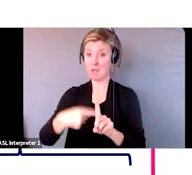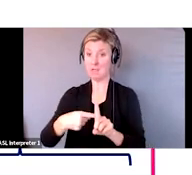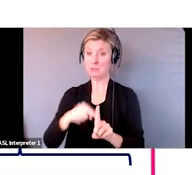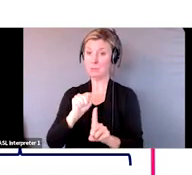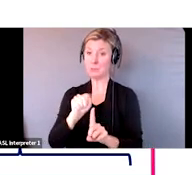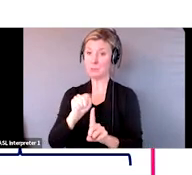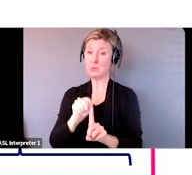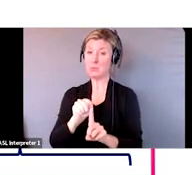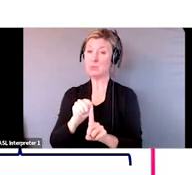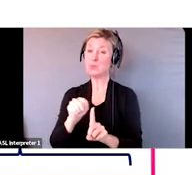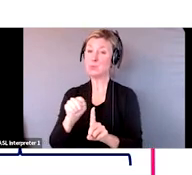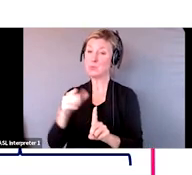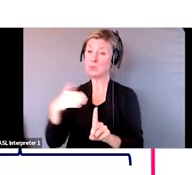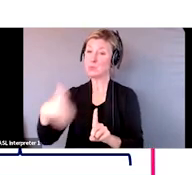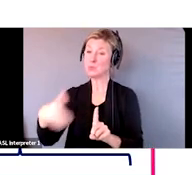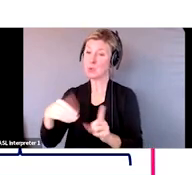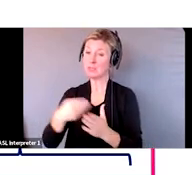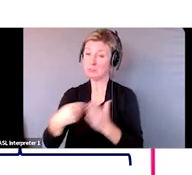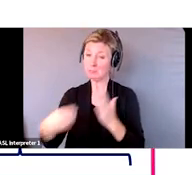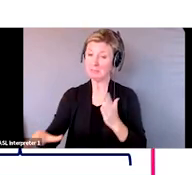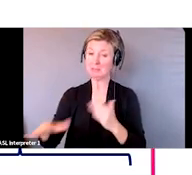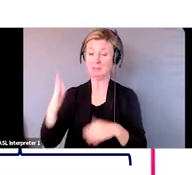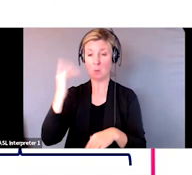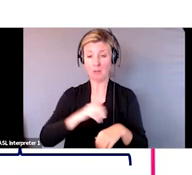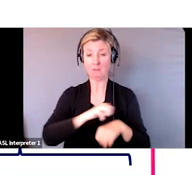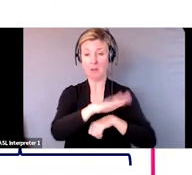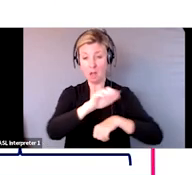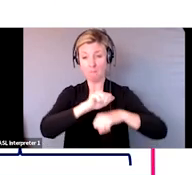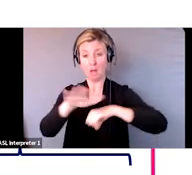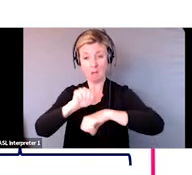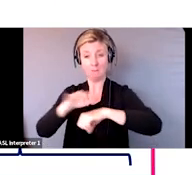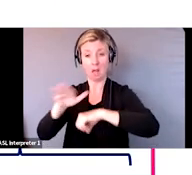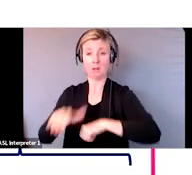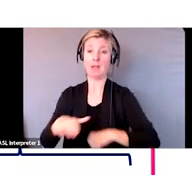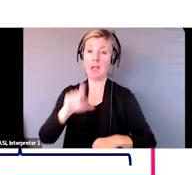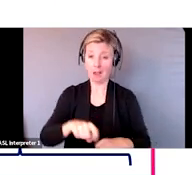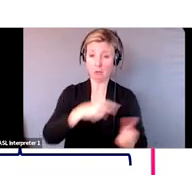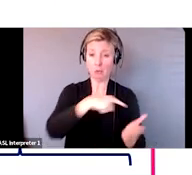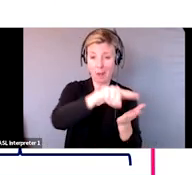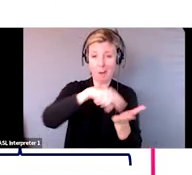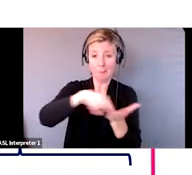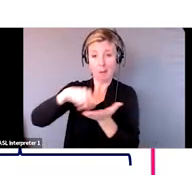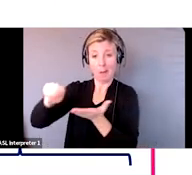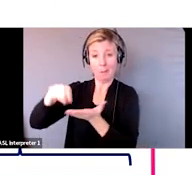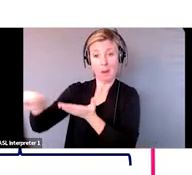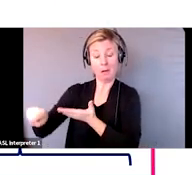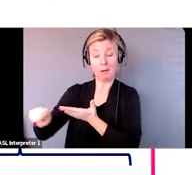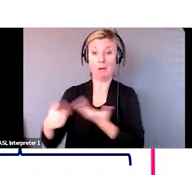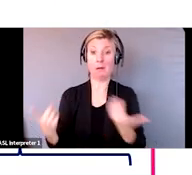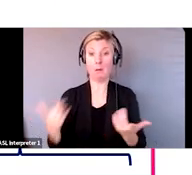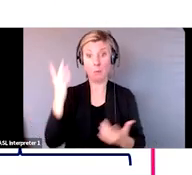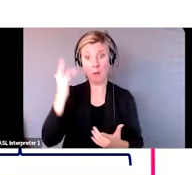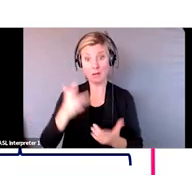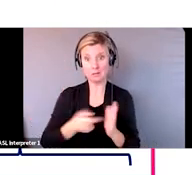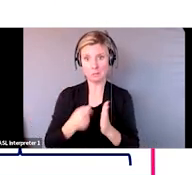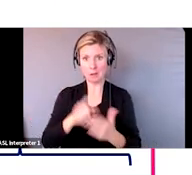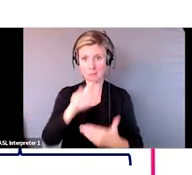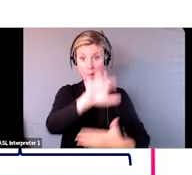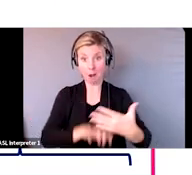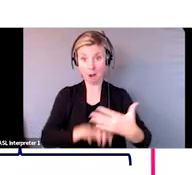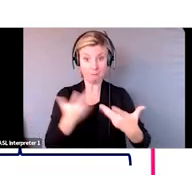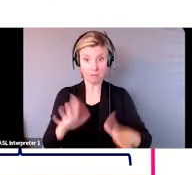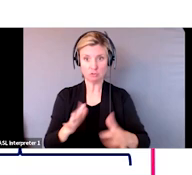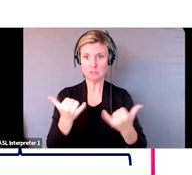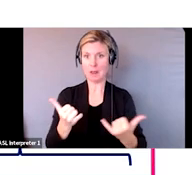filing in each of the countries, which incurs its own fees. In some cases, you may need translations. That includes a lot of fees as well. So one of